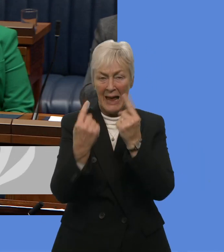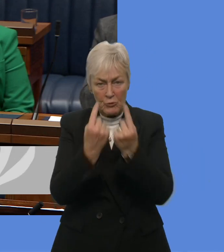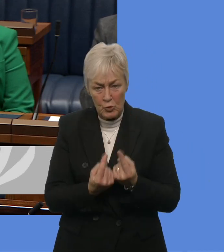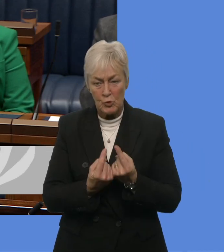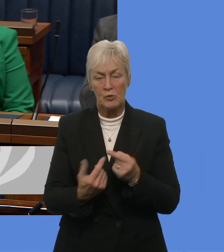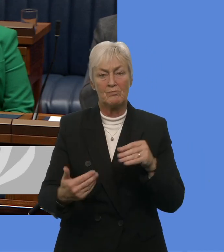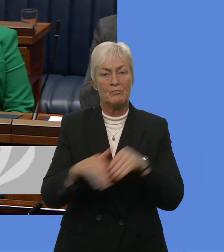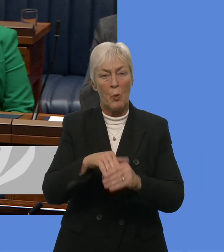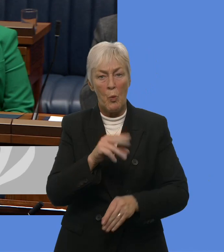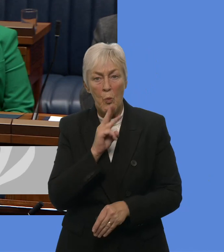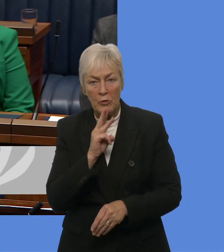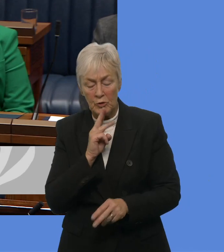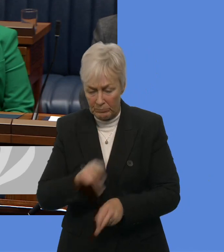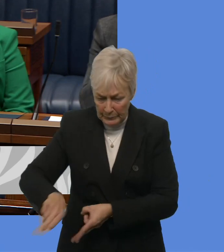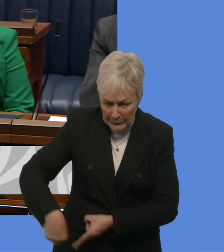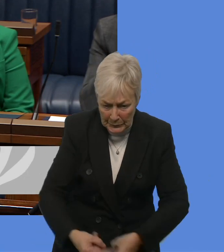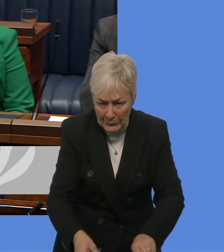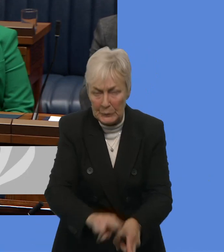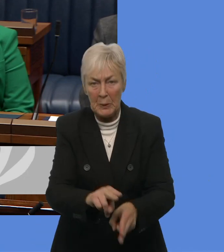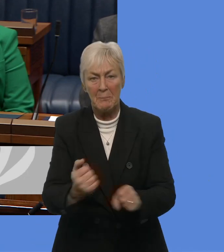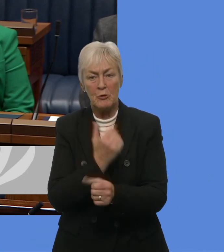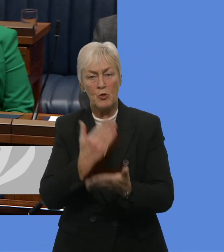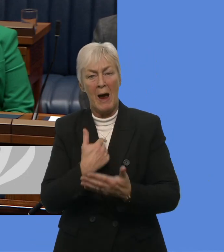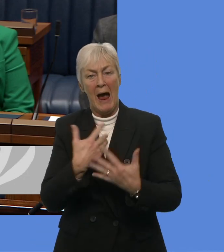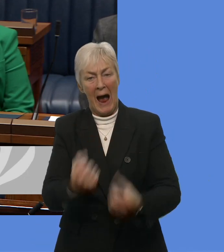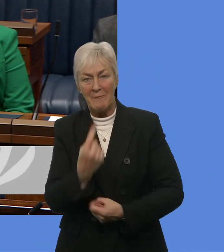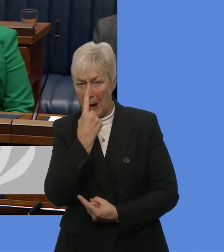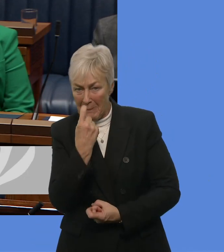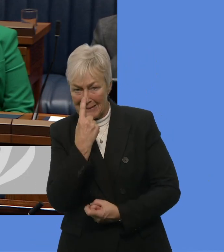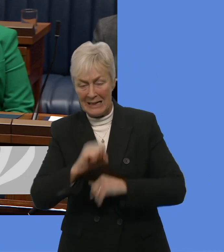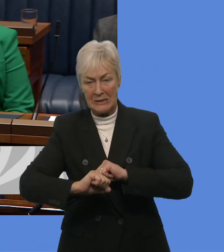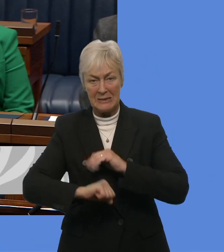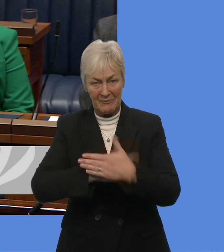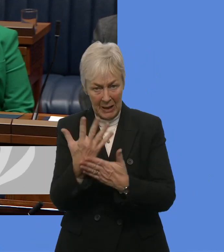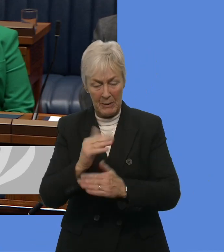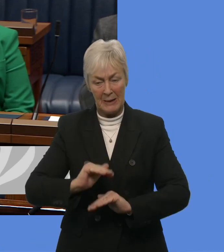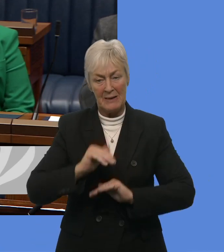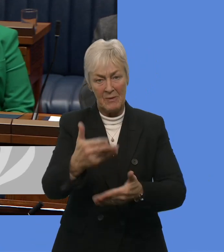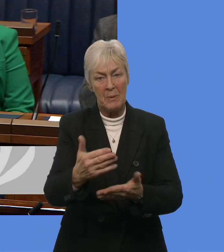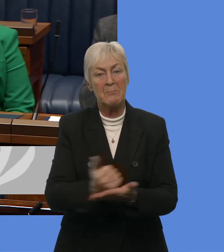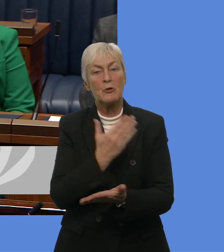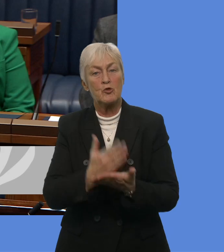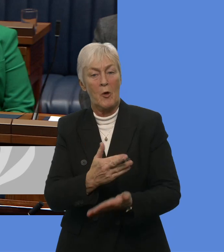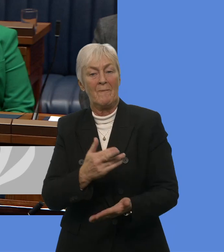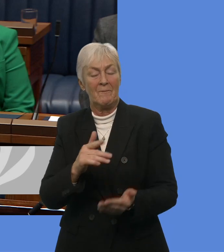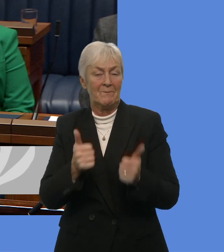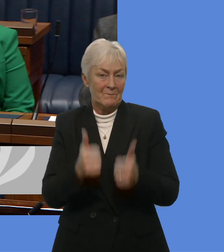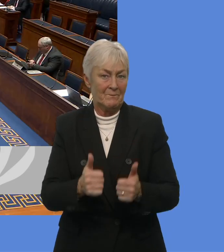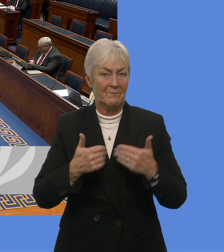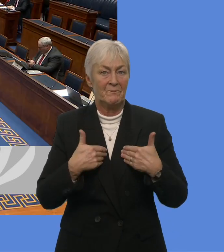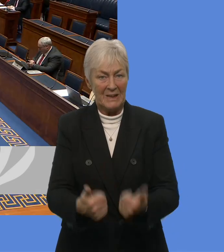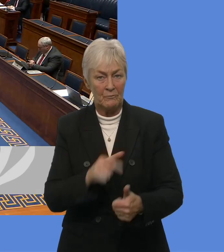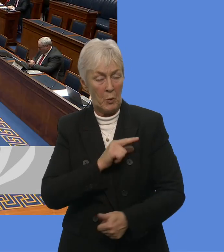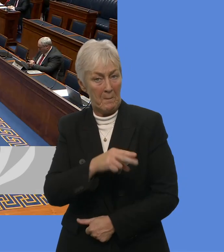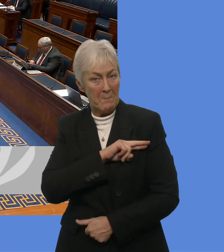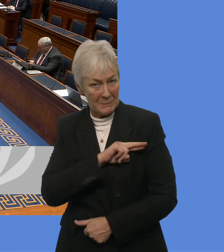the right plan, making sure the capacity is there to deliver it, and making sure that the process is fit for purpose in terms of implementation.